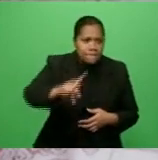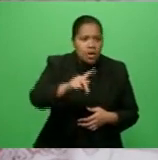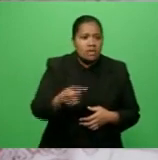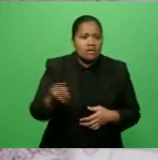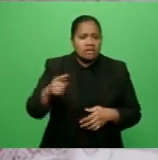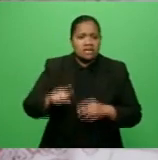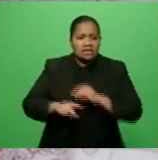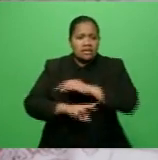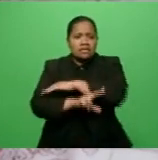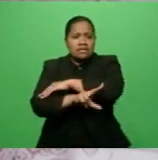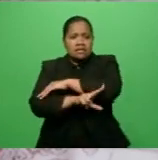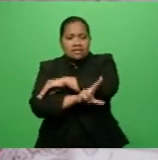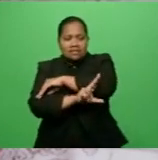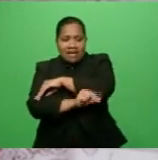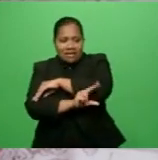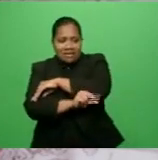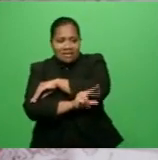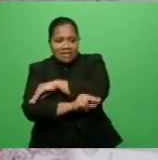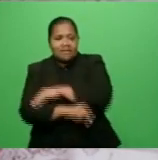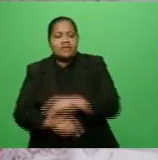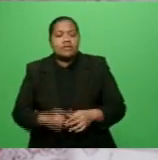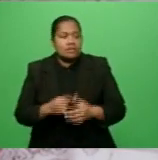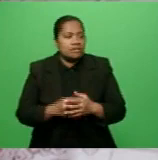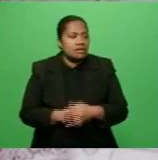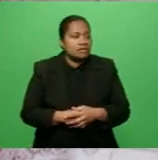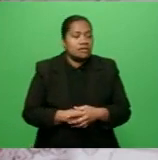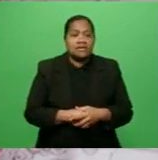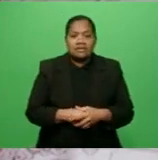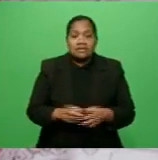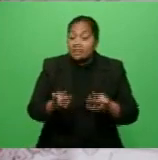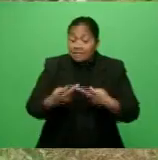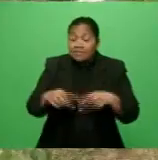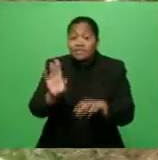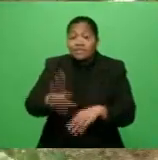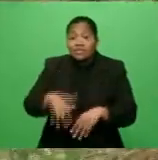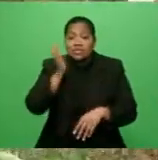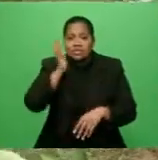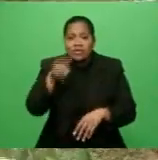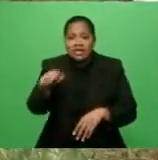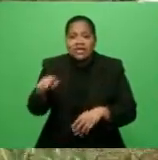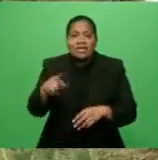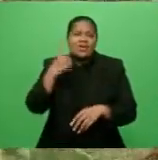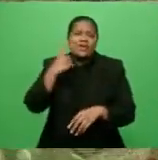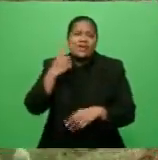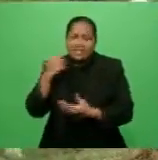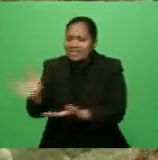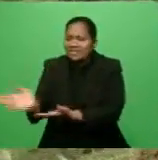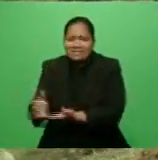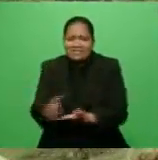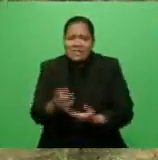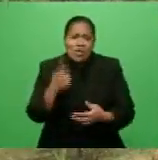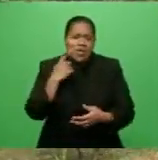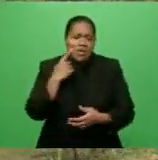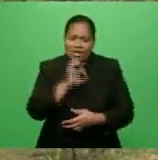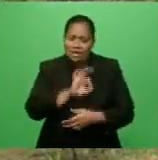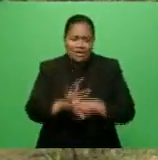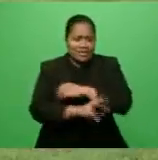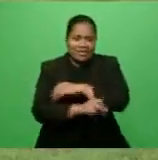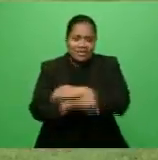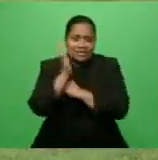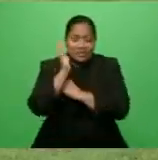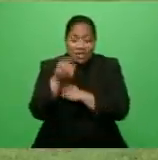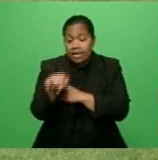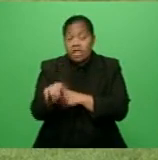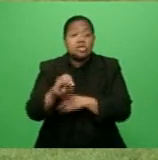That's water collection, water source for my dry season. Lata was raised by her father and grandmother on a